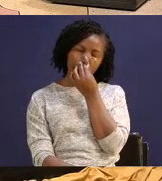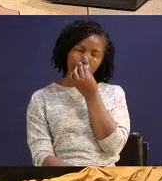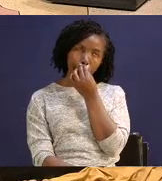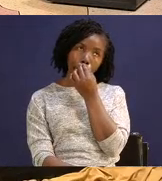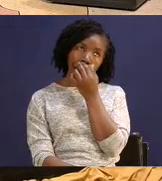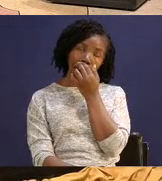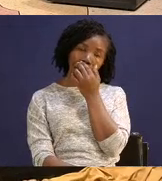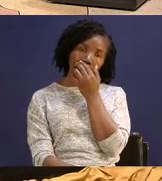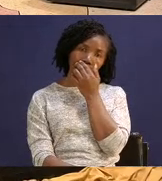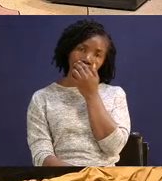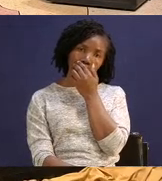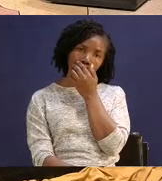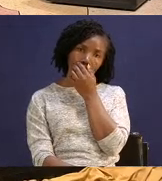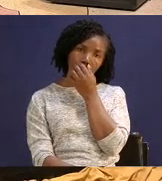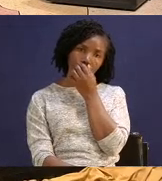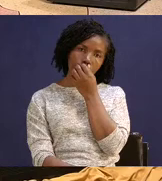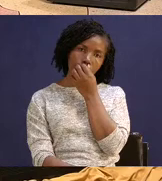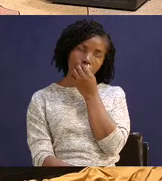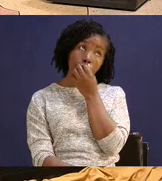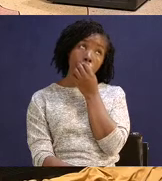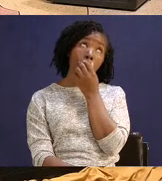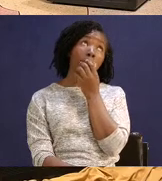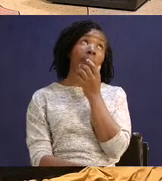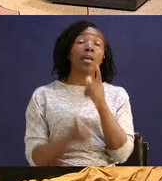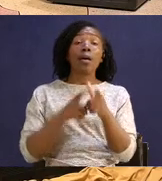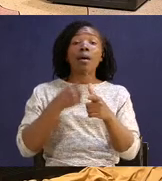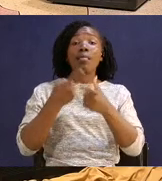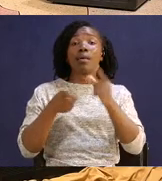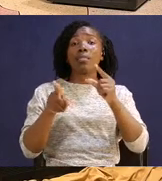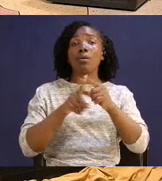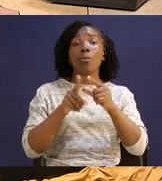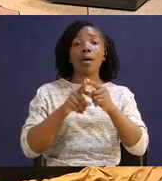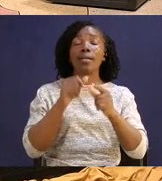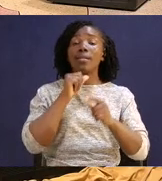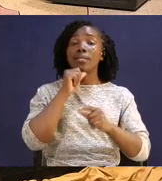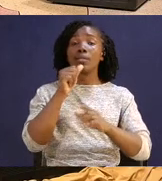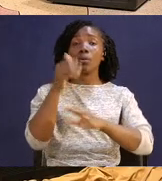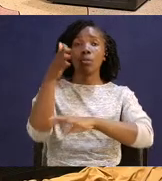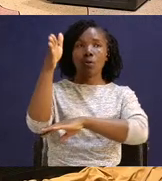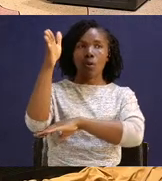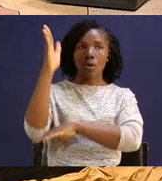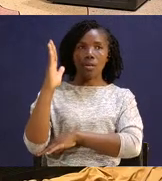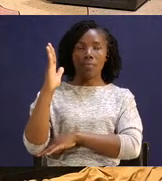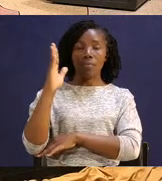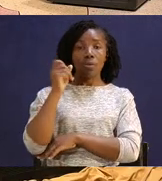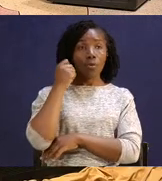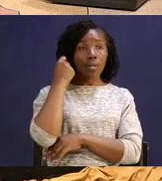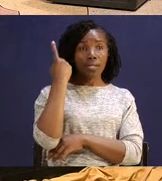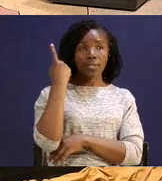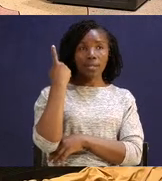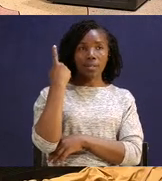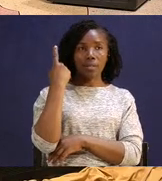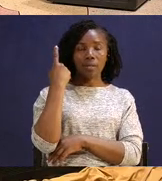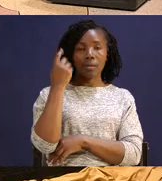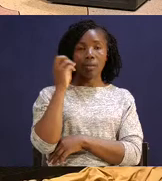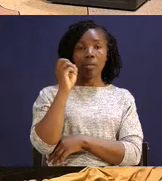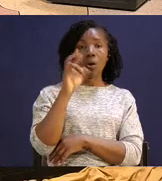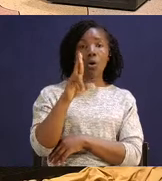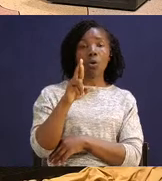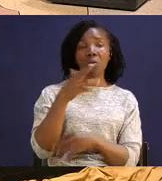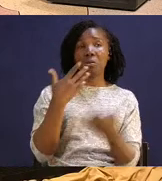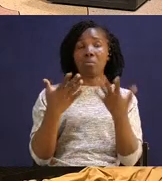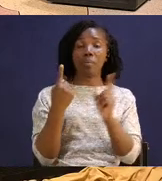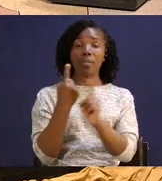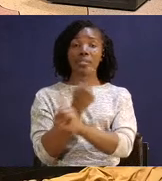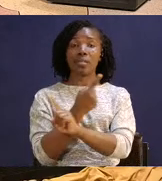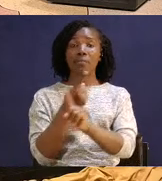God, then this Word is not God. Are we together? Or is just different